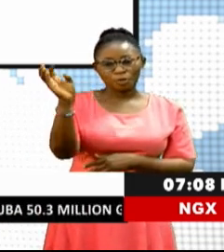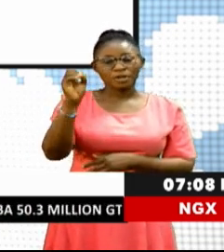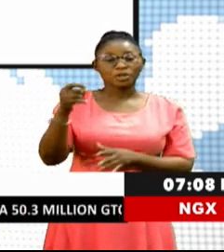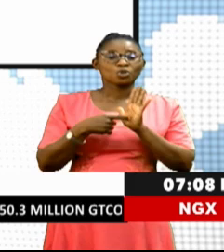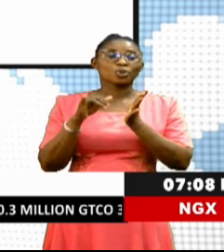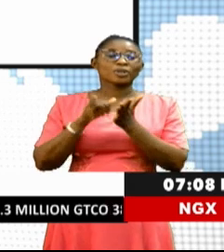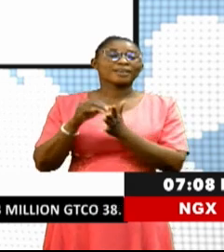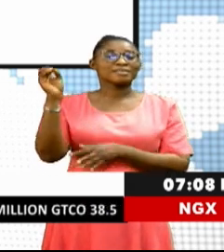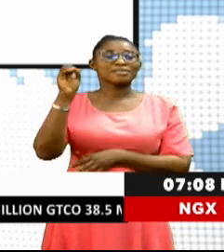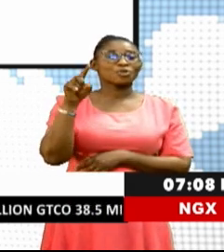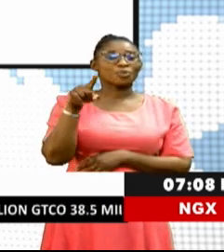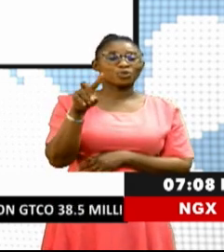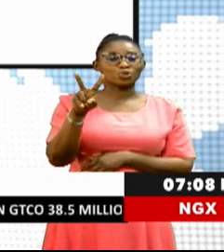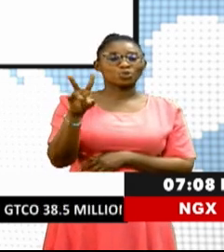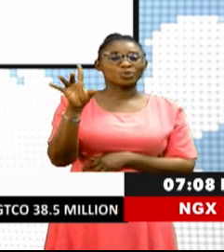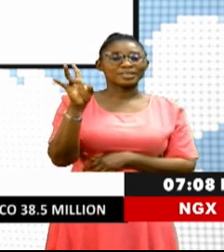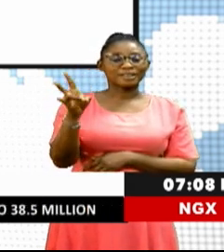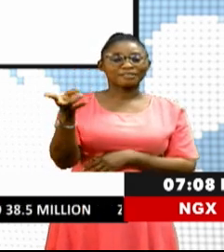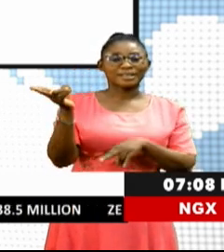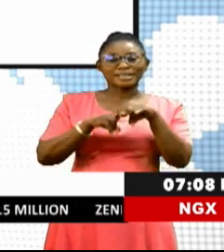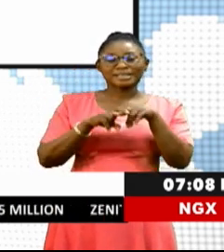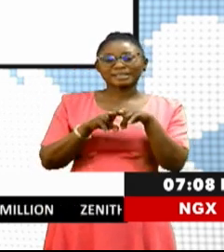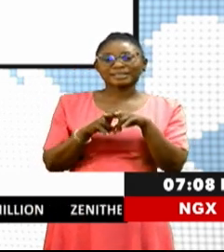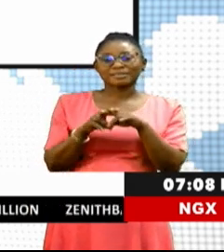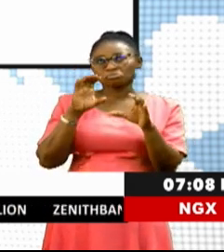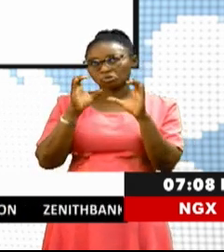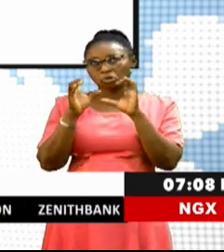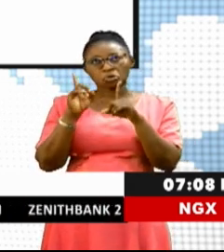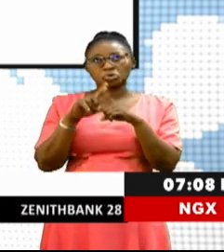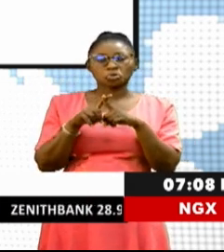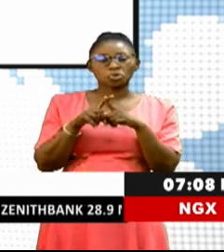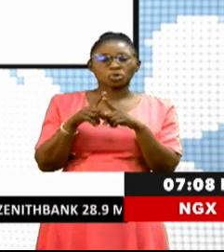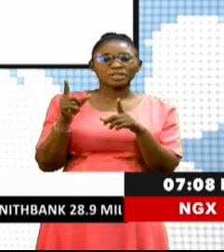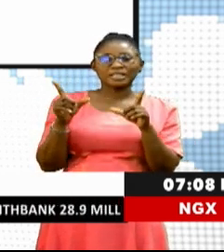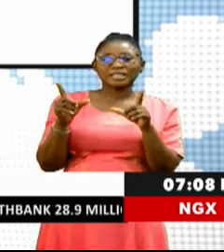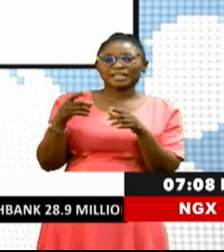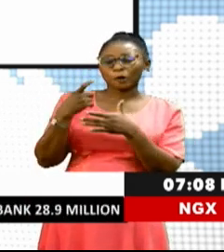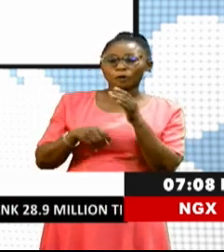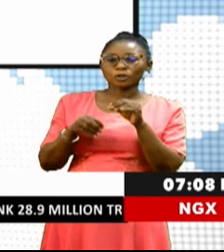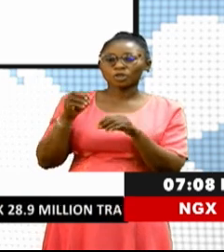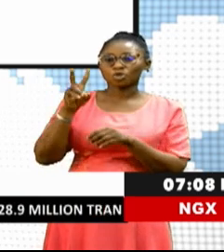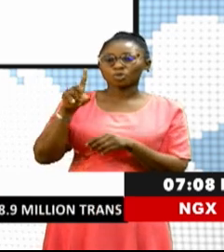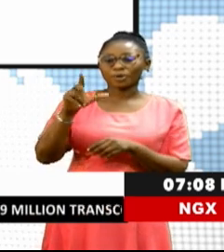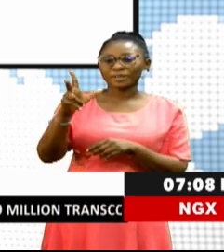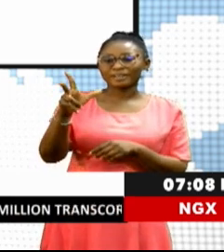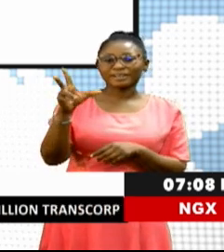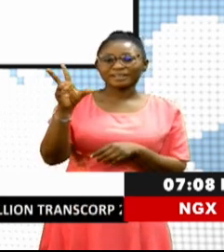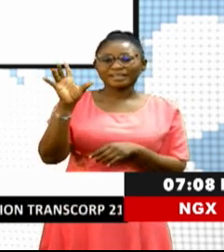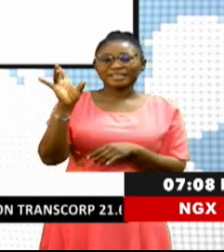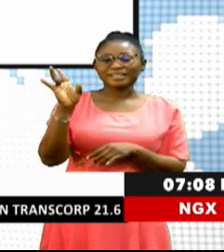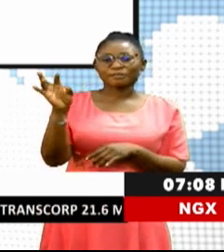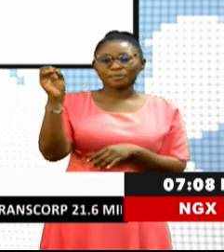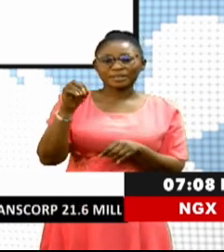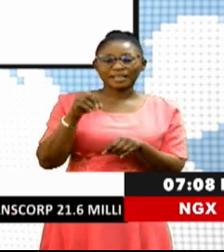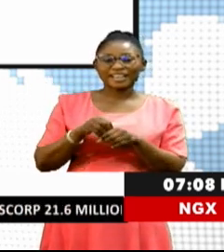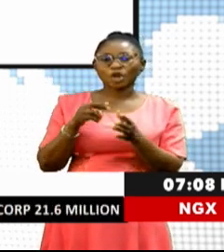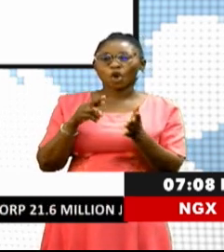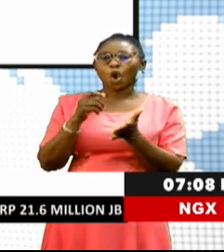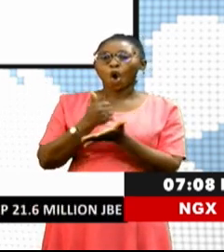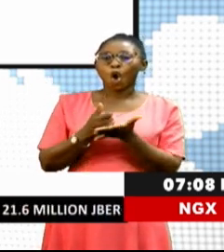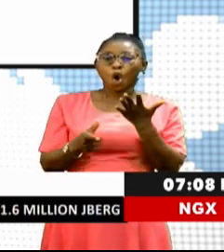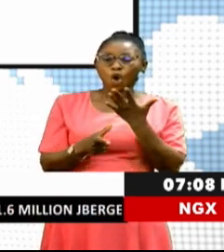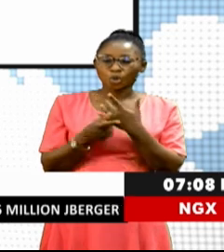a 0.27% increase compared to the rate 2.37% recorded in